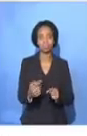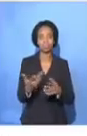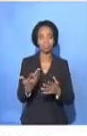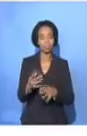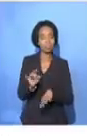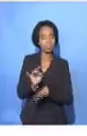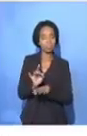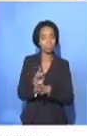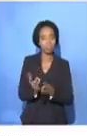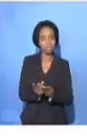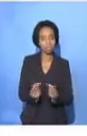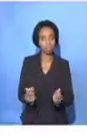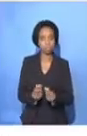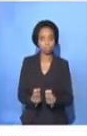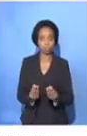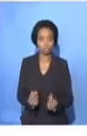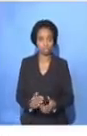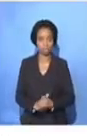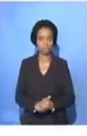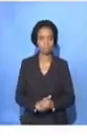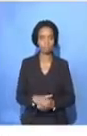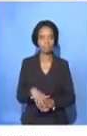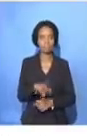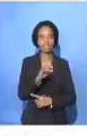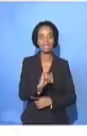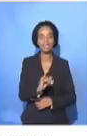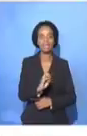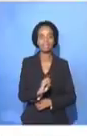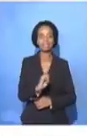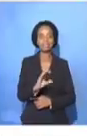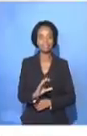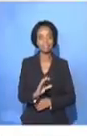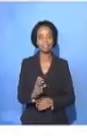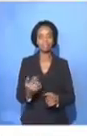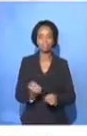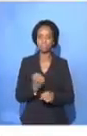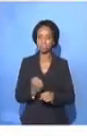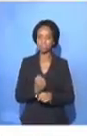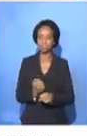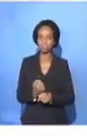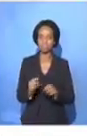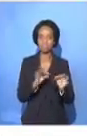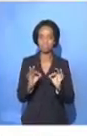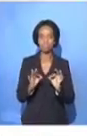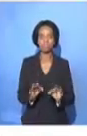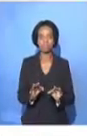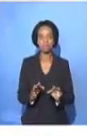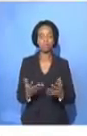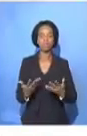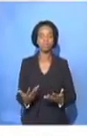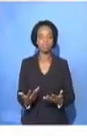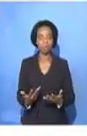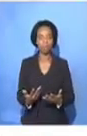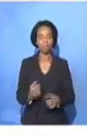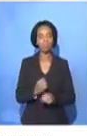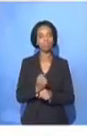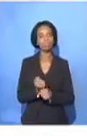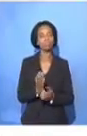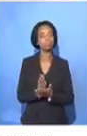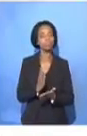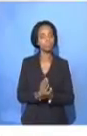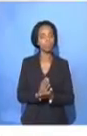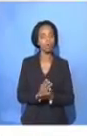dispute resolution. The IEC made effective efforts to enforce the code of conduct for